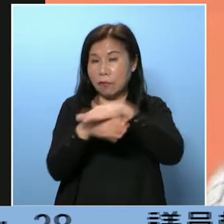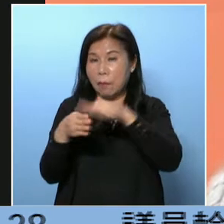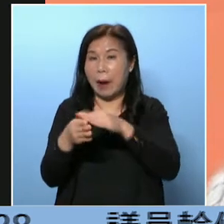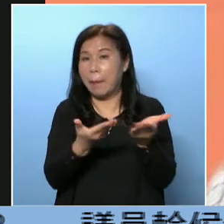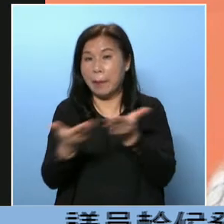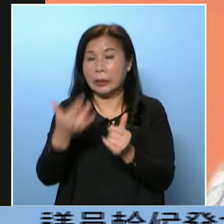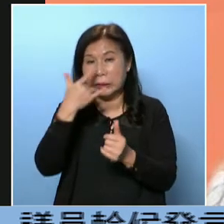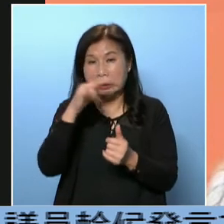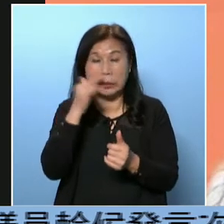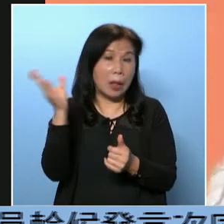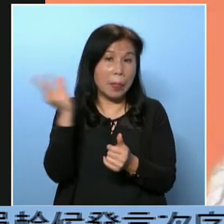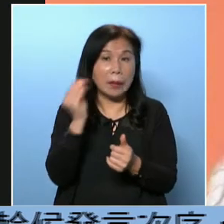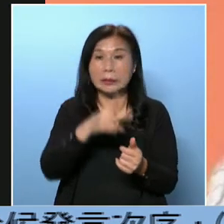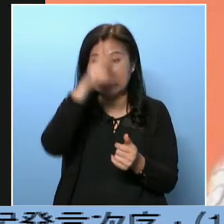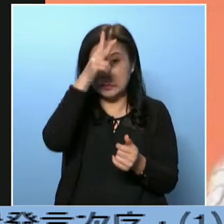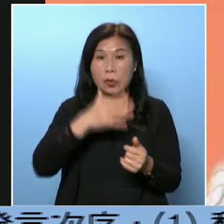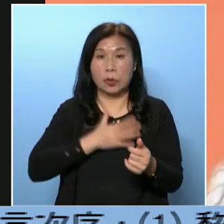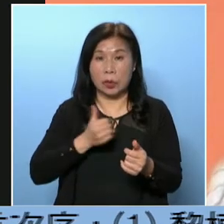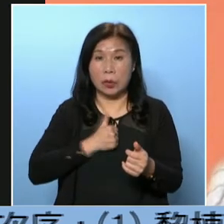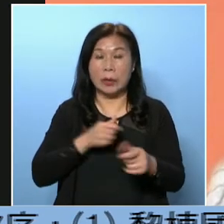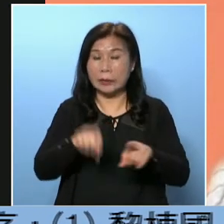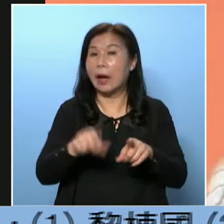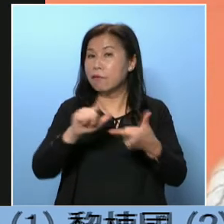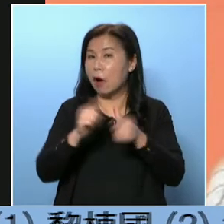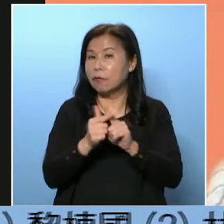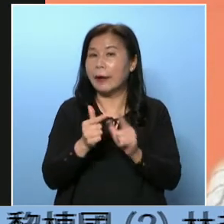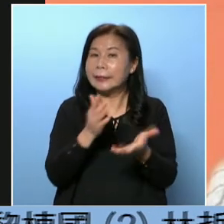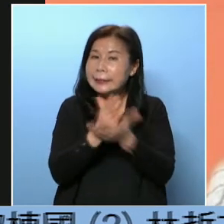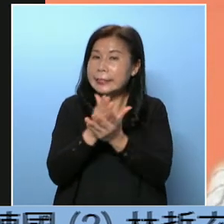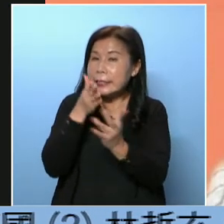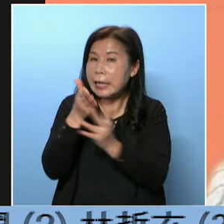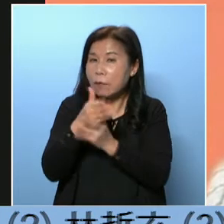of hotels, which can offer a lot of rooms for us.